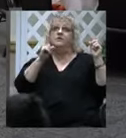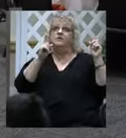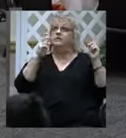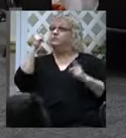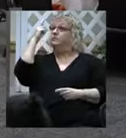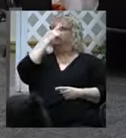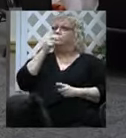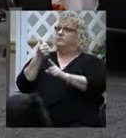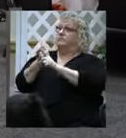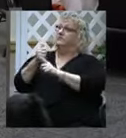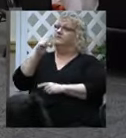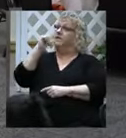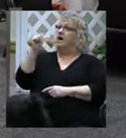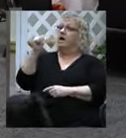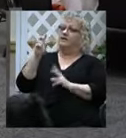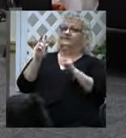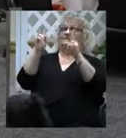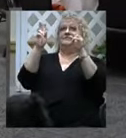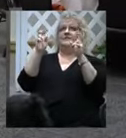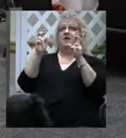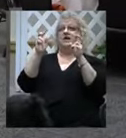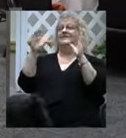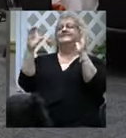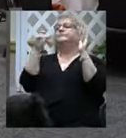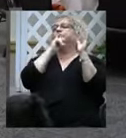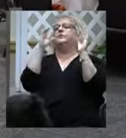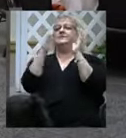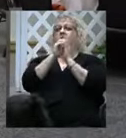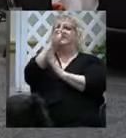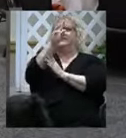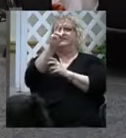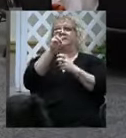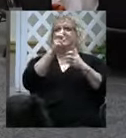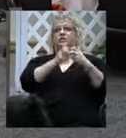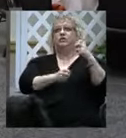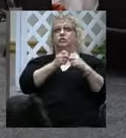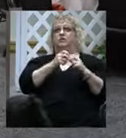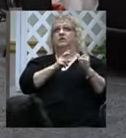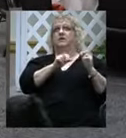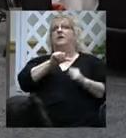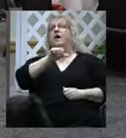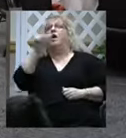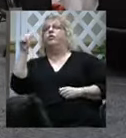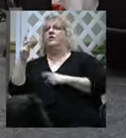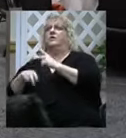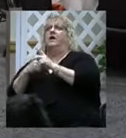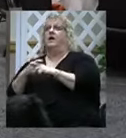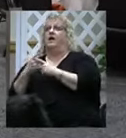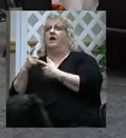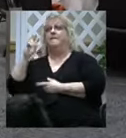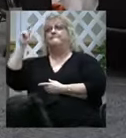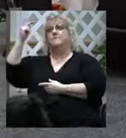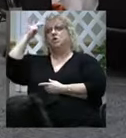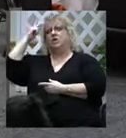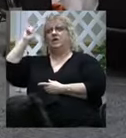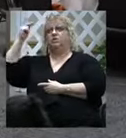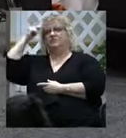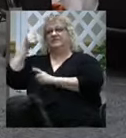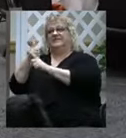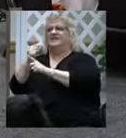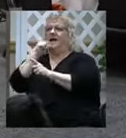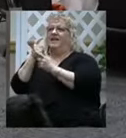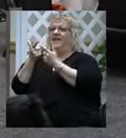Hawaiian is not necessarily a Title VI issue. Yeah. It's maybe a different other issue, like a political issue. It may not be a